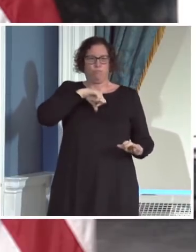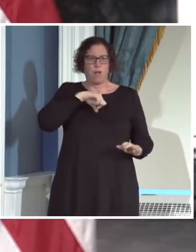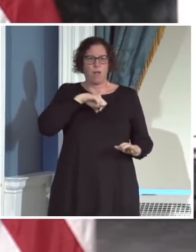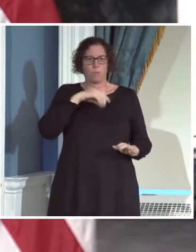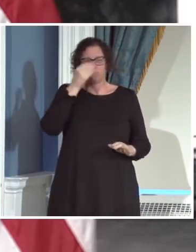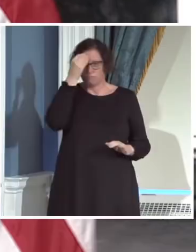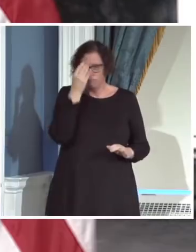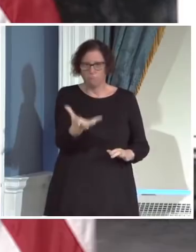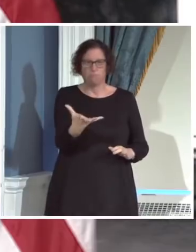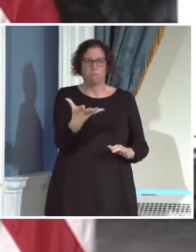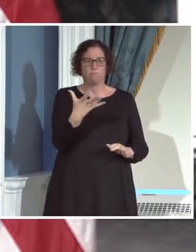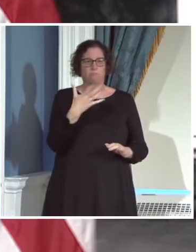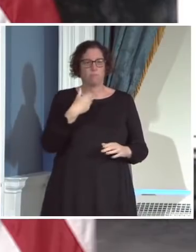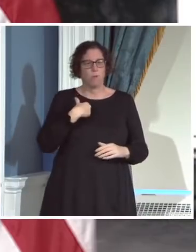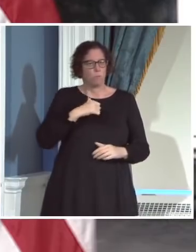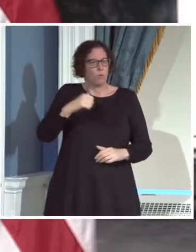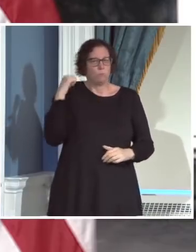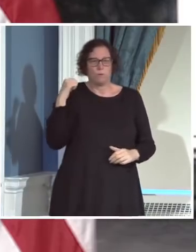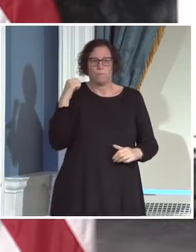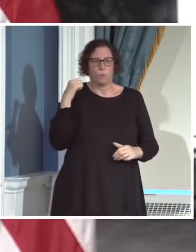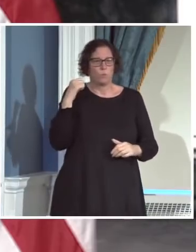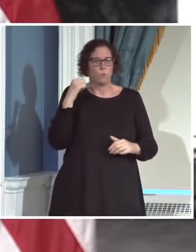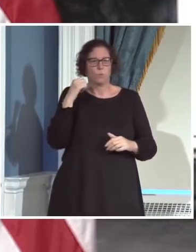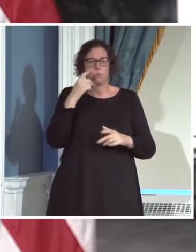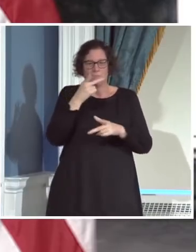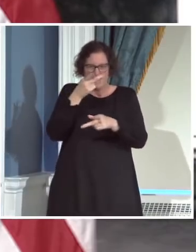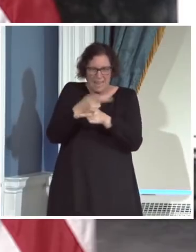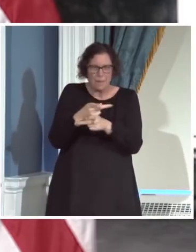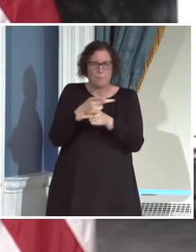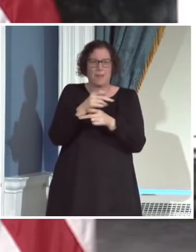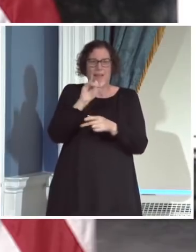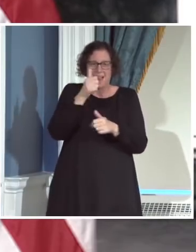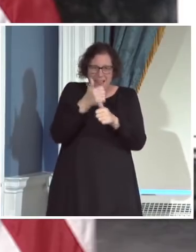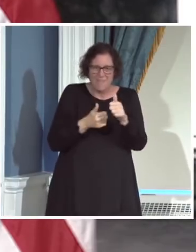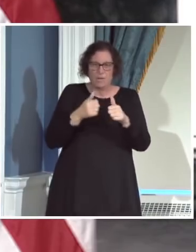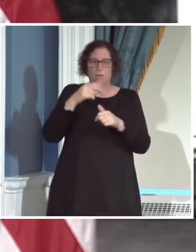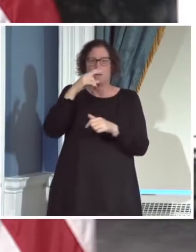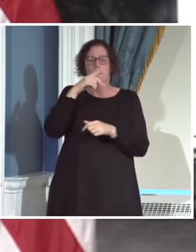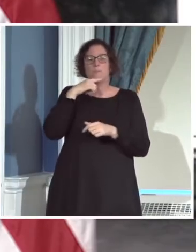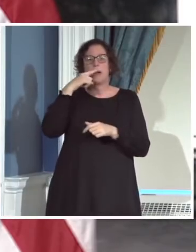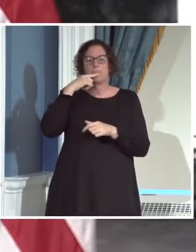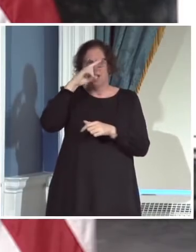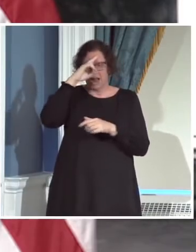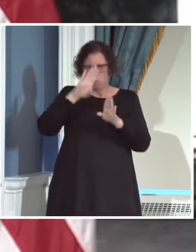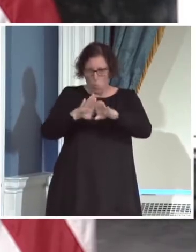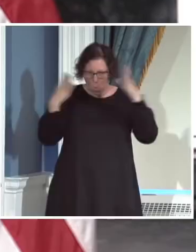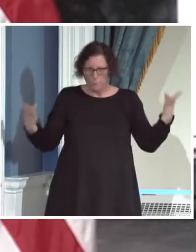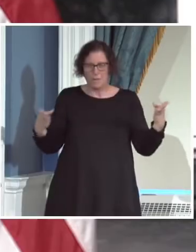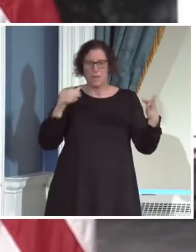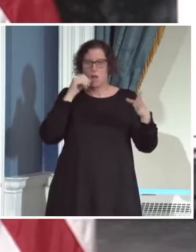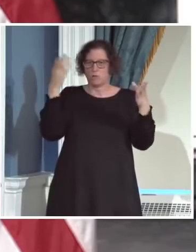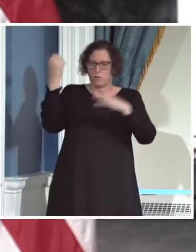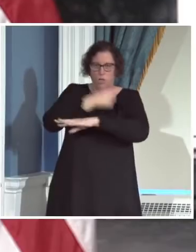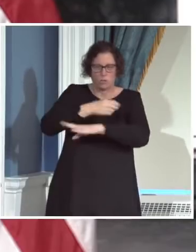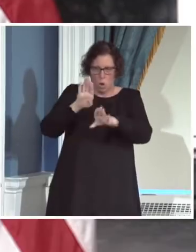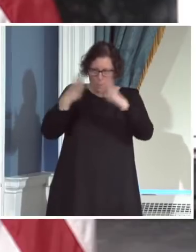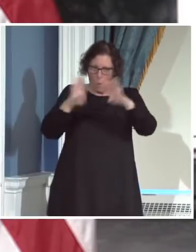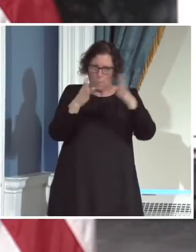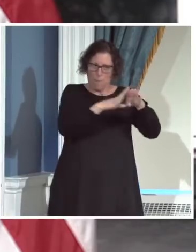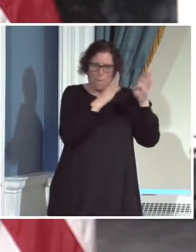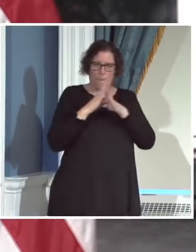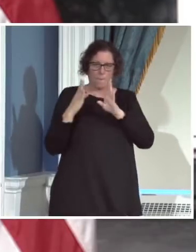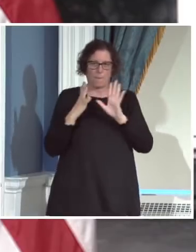to do that. So we kept every public hospital open. We employed all the healthcare workers we needed. We had no idea there would ever be